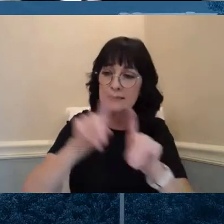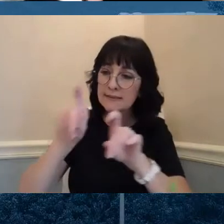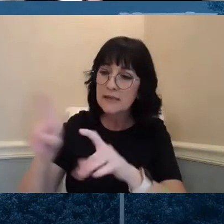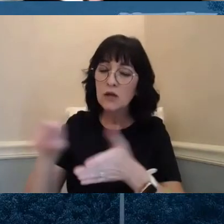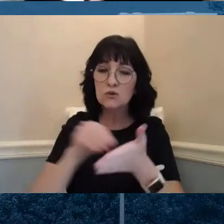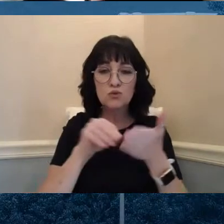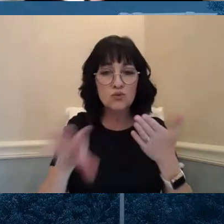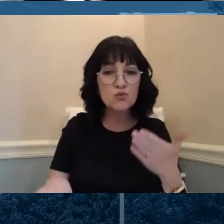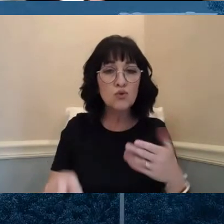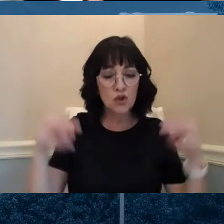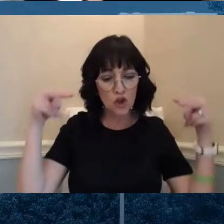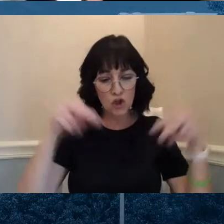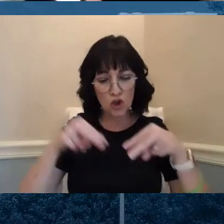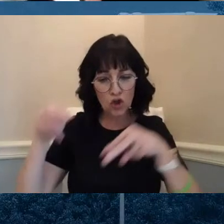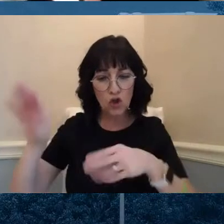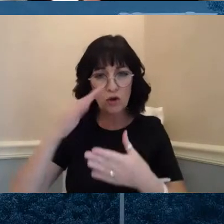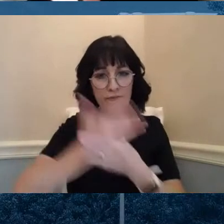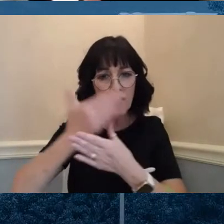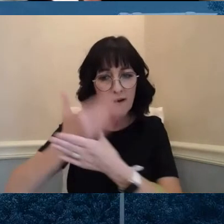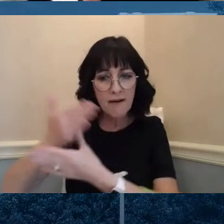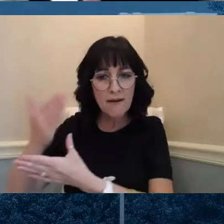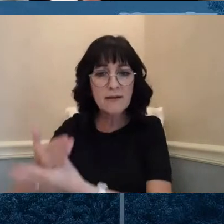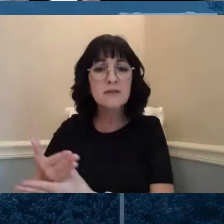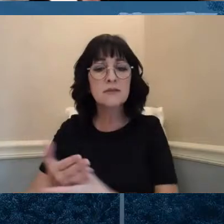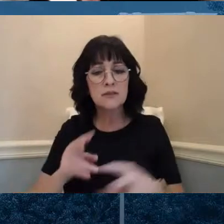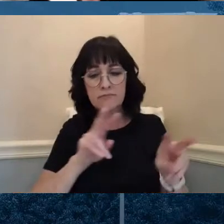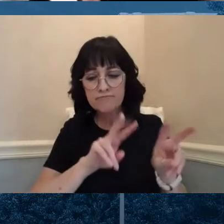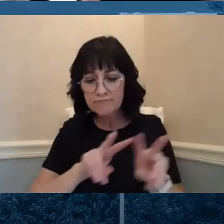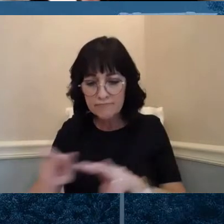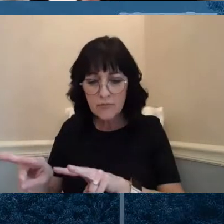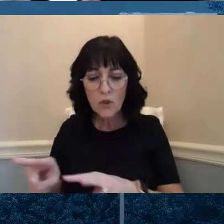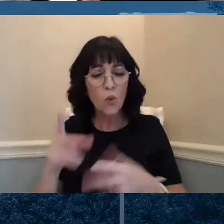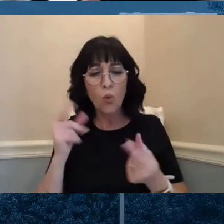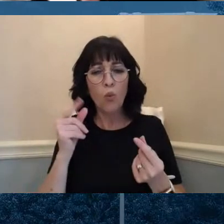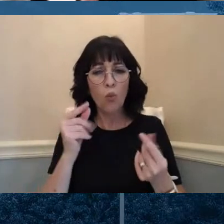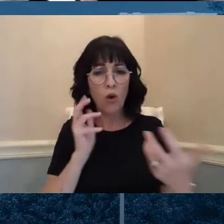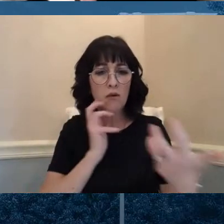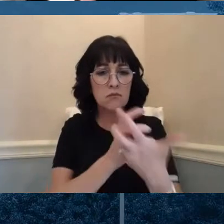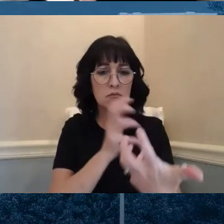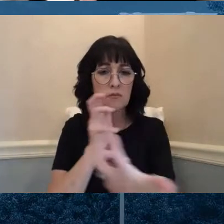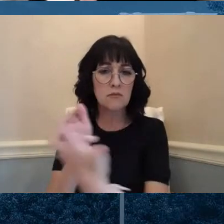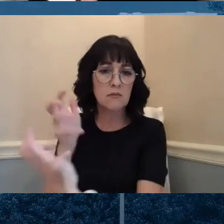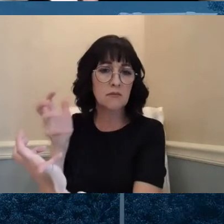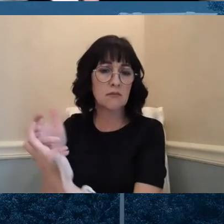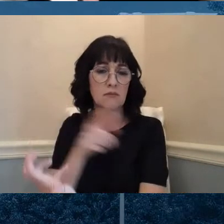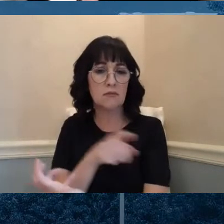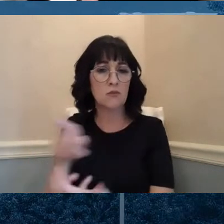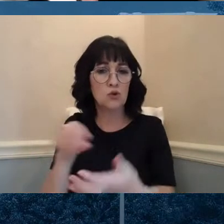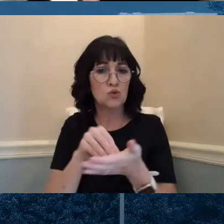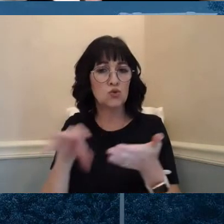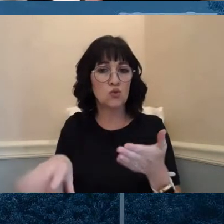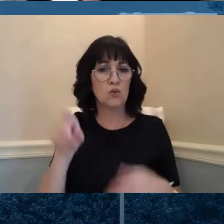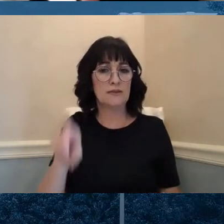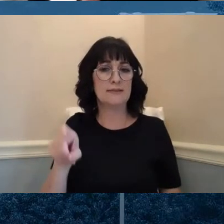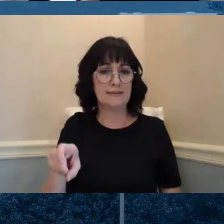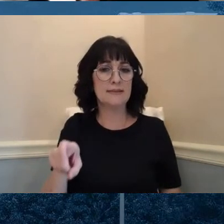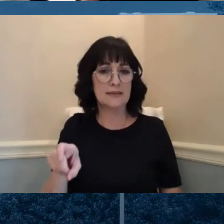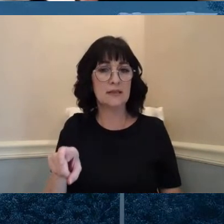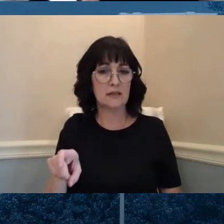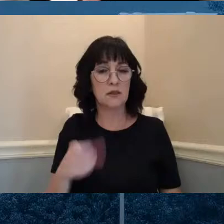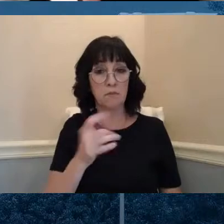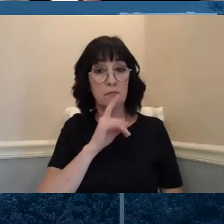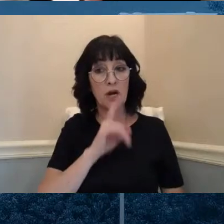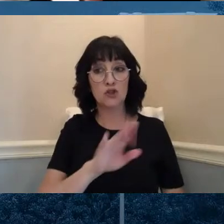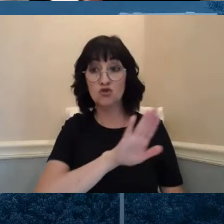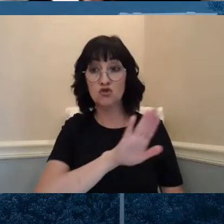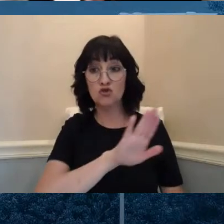students, providing scaffolding for our students as they move forward in grade level instruction. And so the final part, the